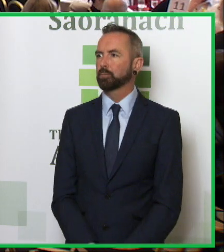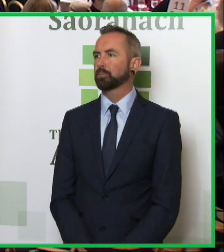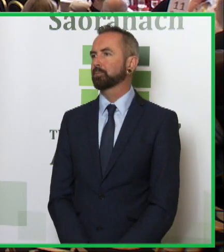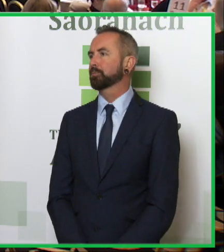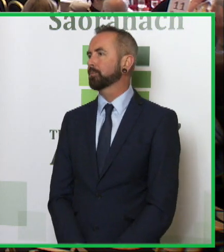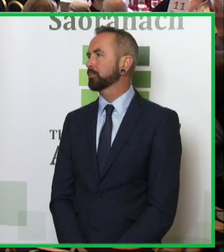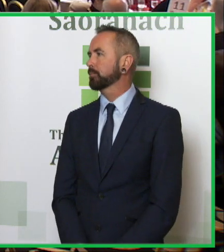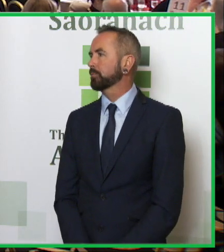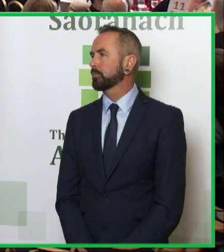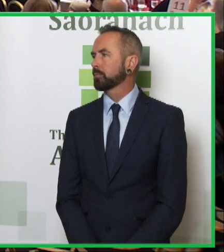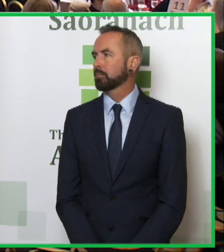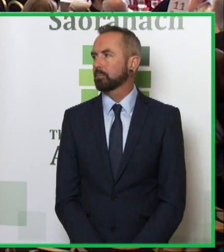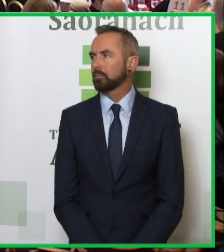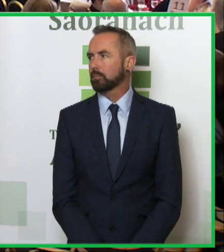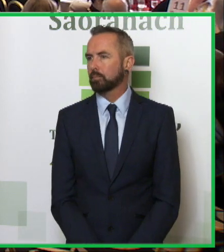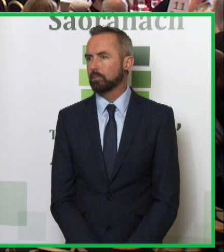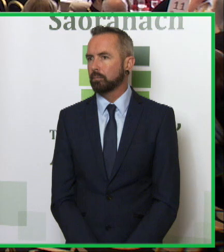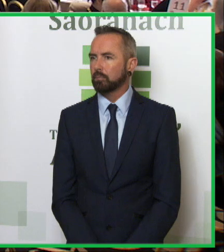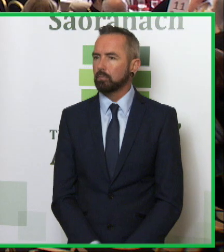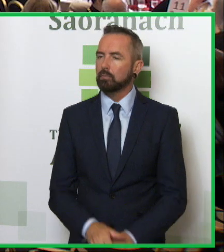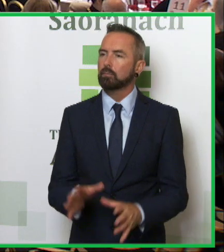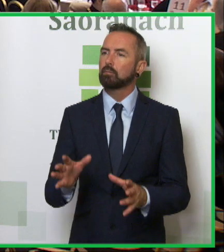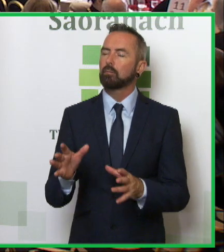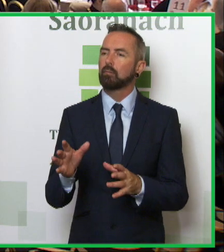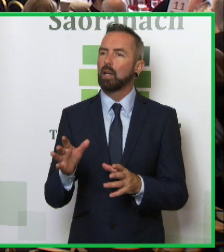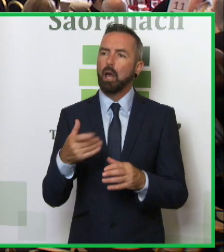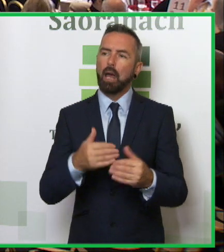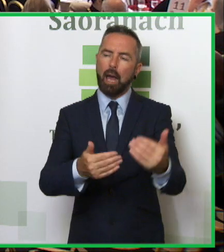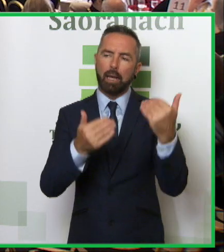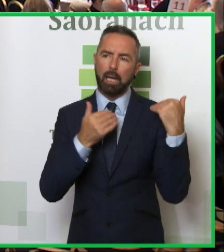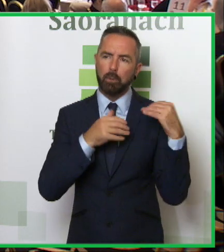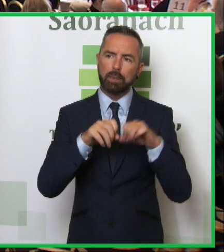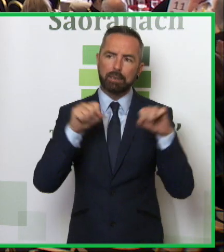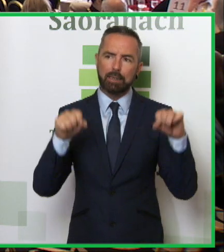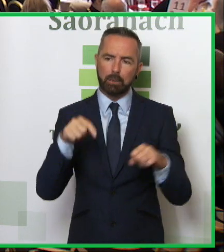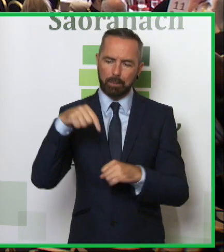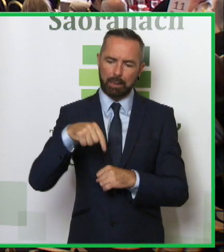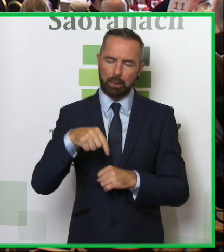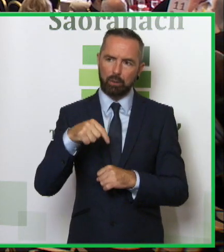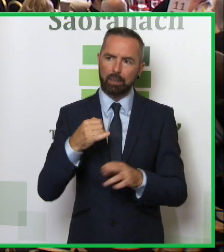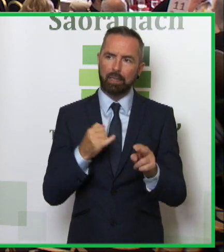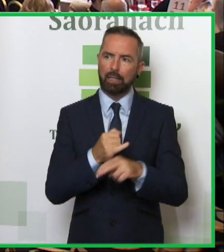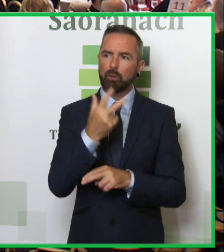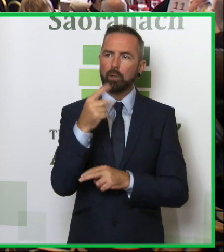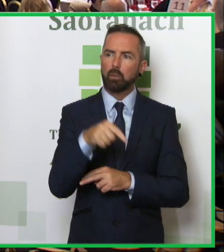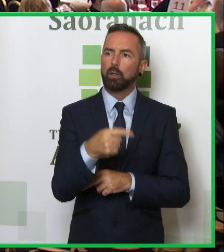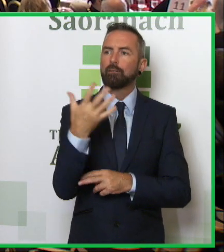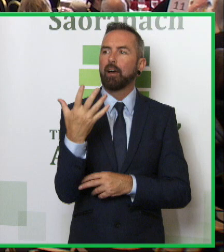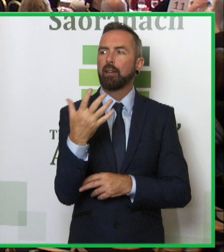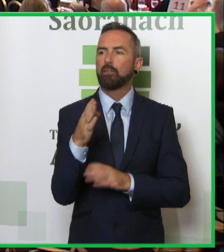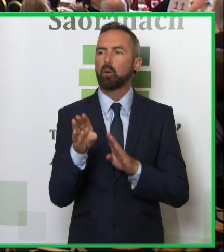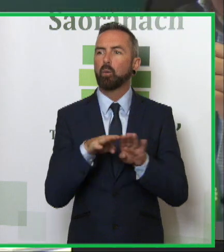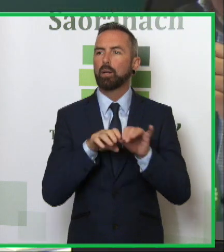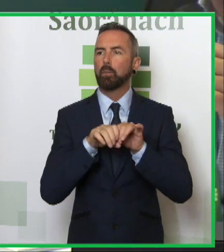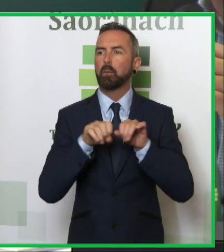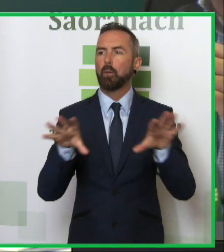And Rebecca, perhaps it hasn't come across clearly enough, but the accountability mechanism here, I think, appears in 3.5 with the